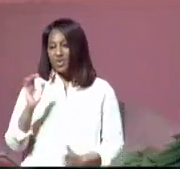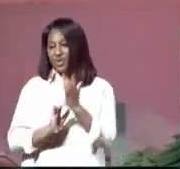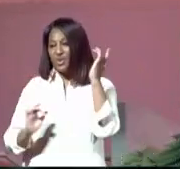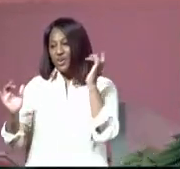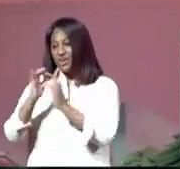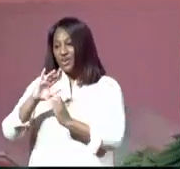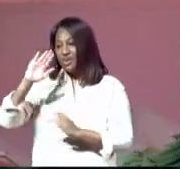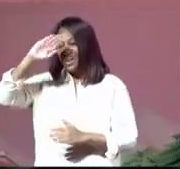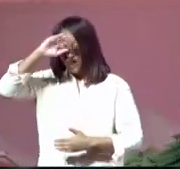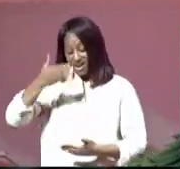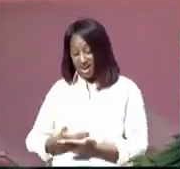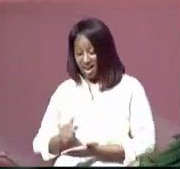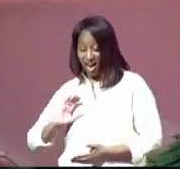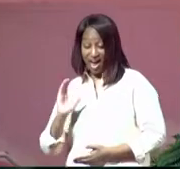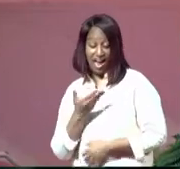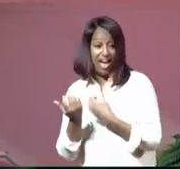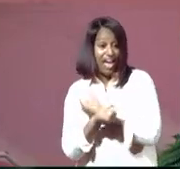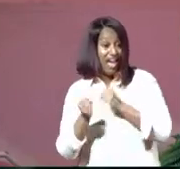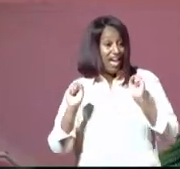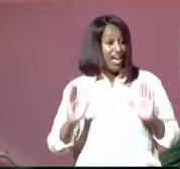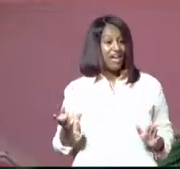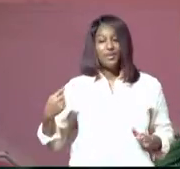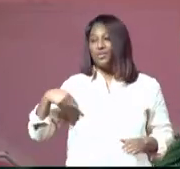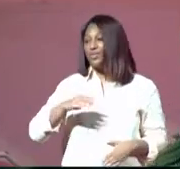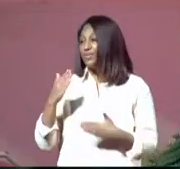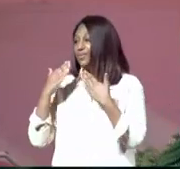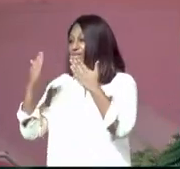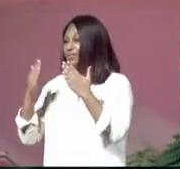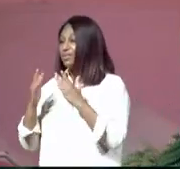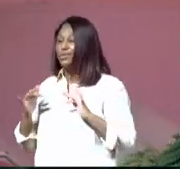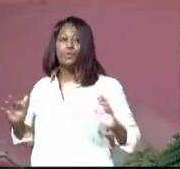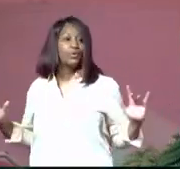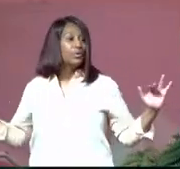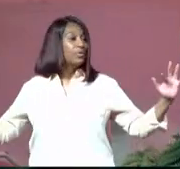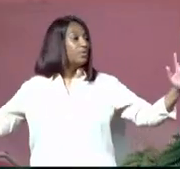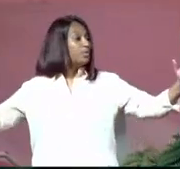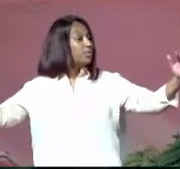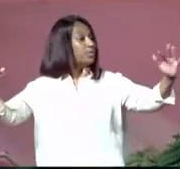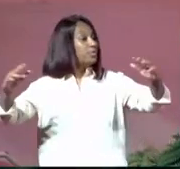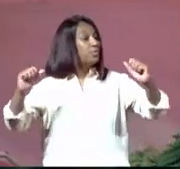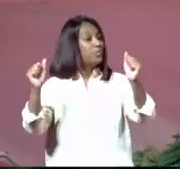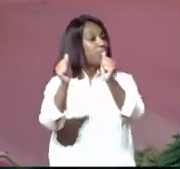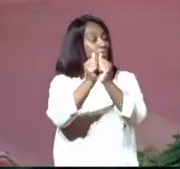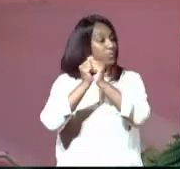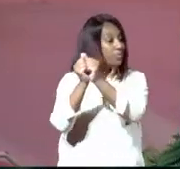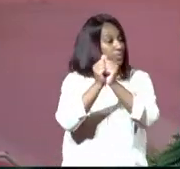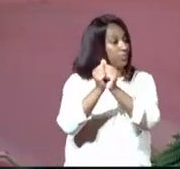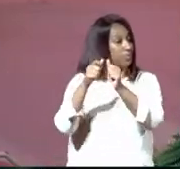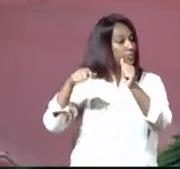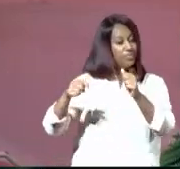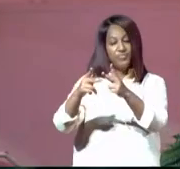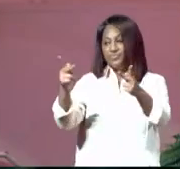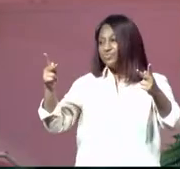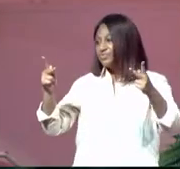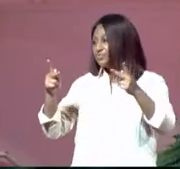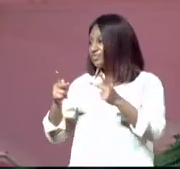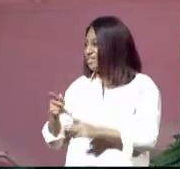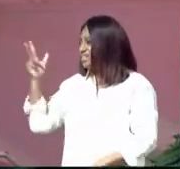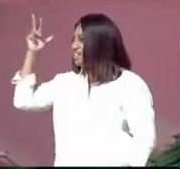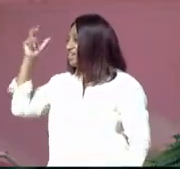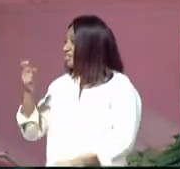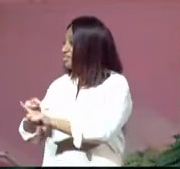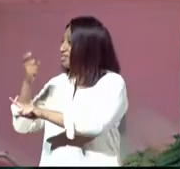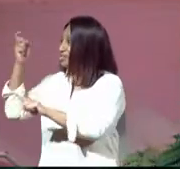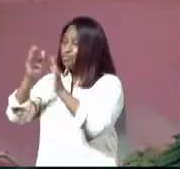Savior. We thank you that you have gathered us in this sacred space to hear from your word,